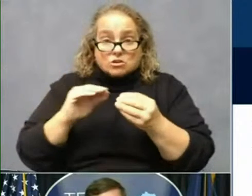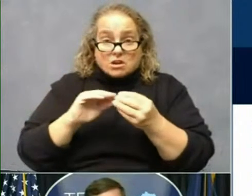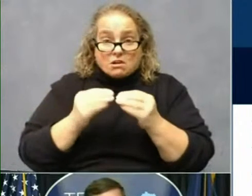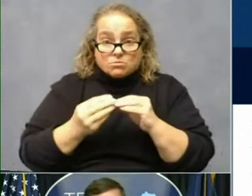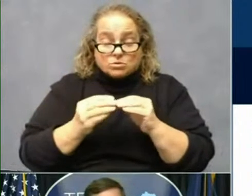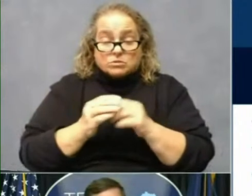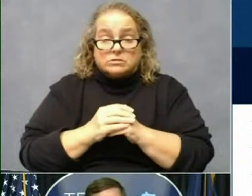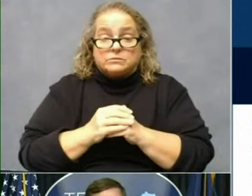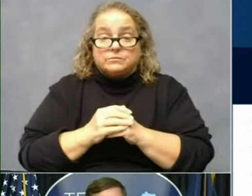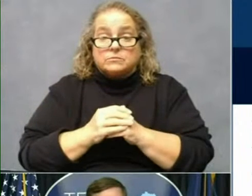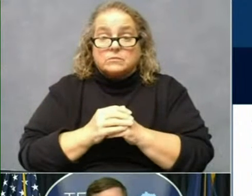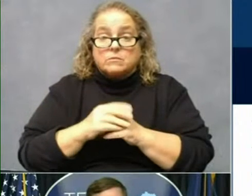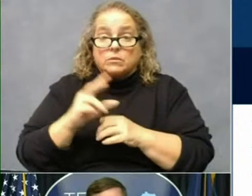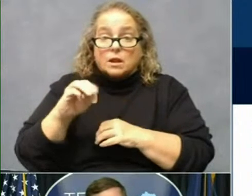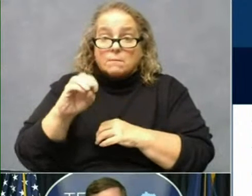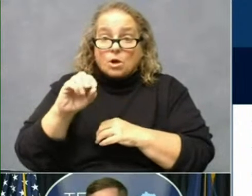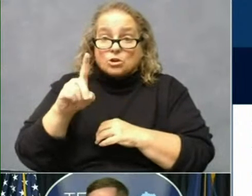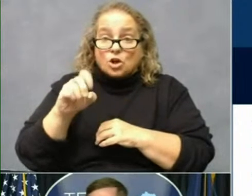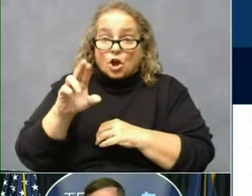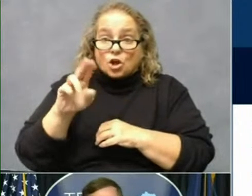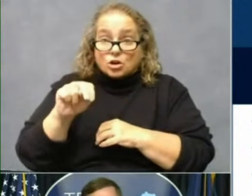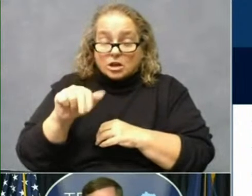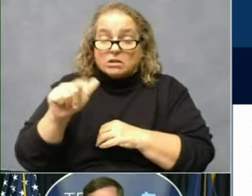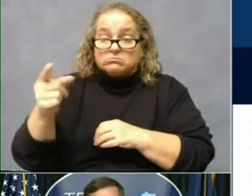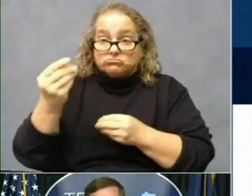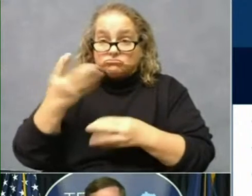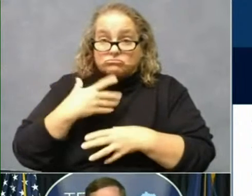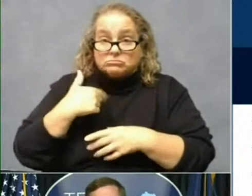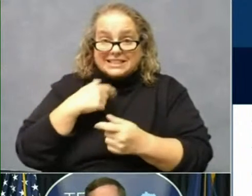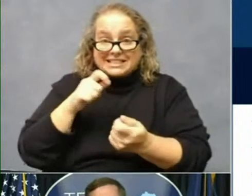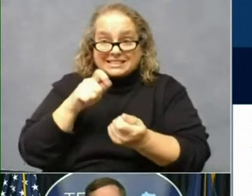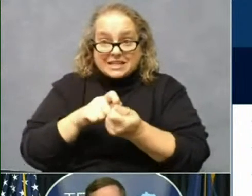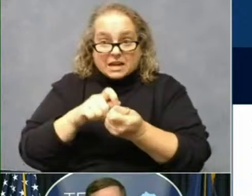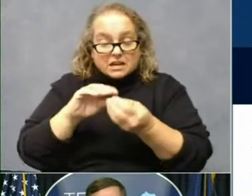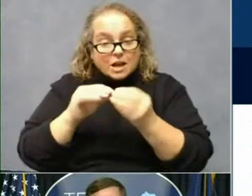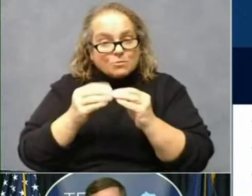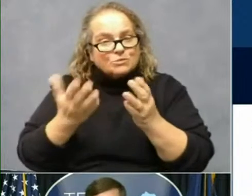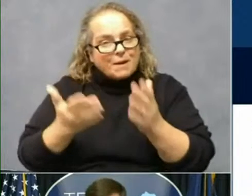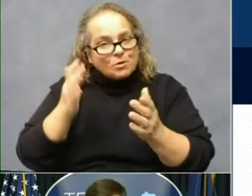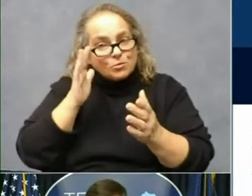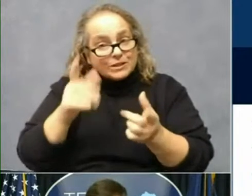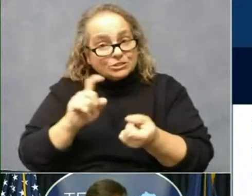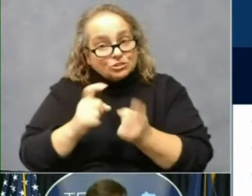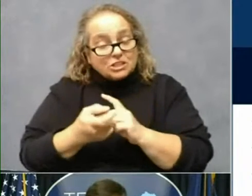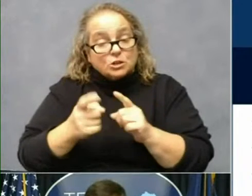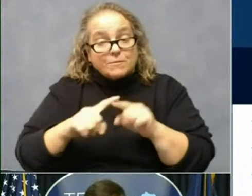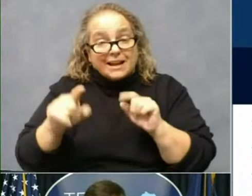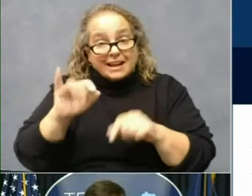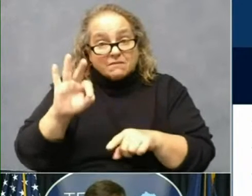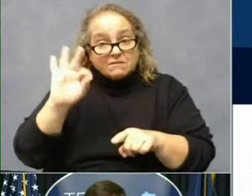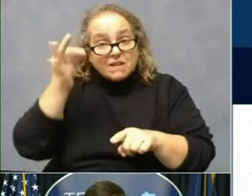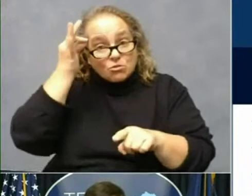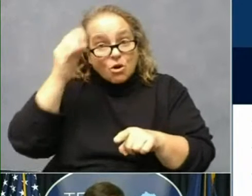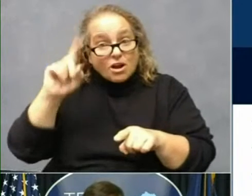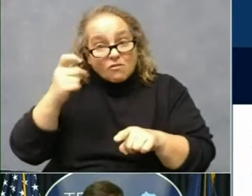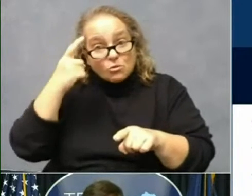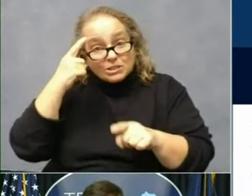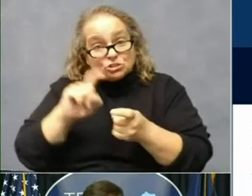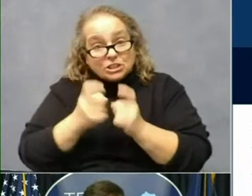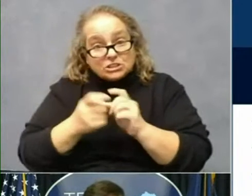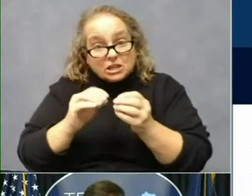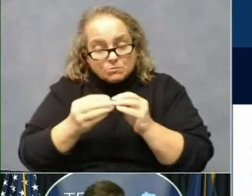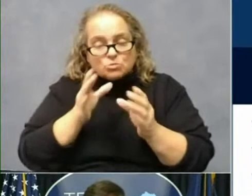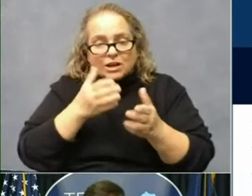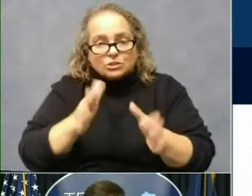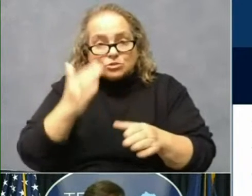They have given us these exact numbers. That doesn't mean that they won't change. But if the federal government changes, we'll let you know. So the first week that we